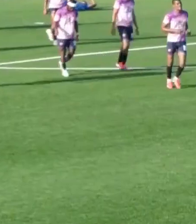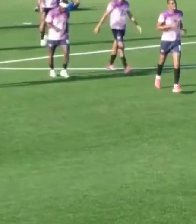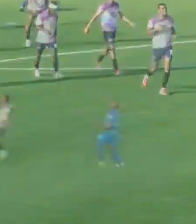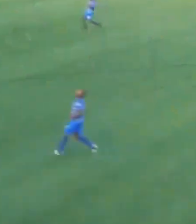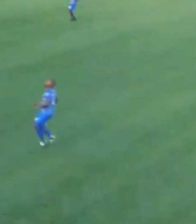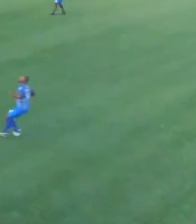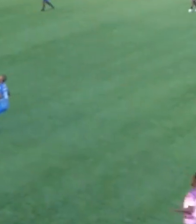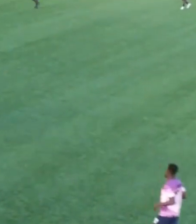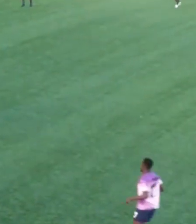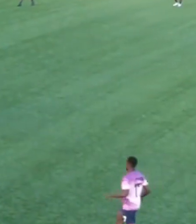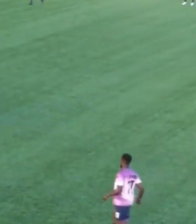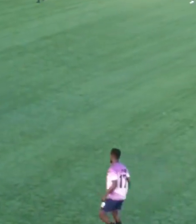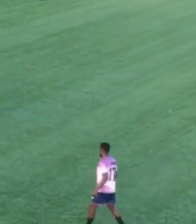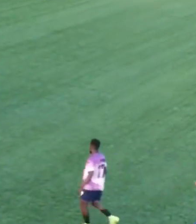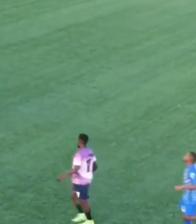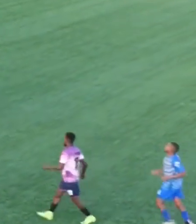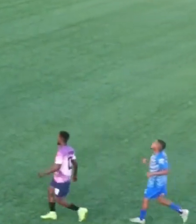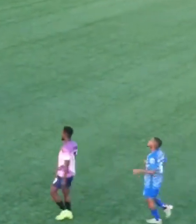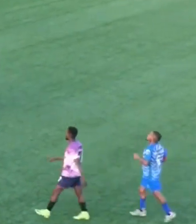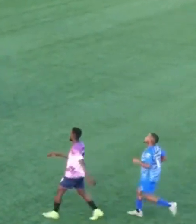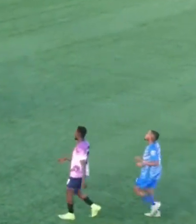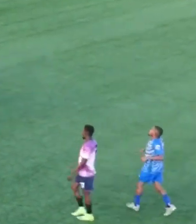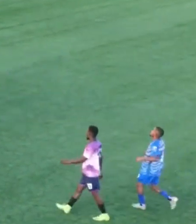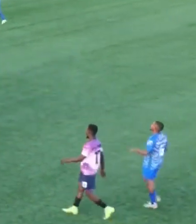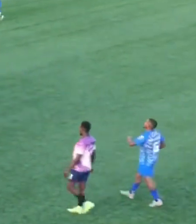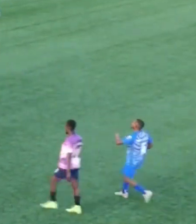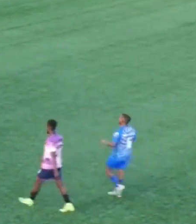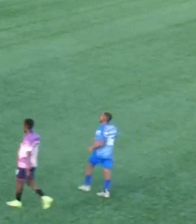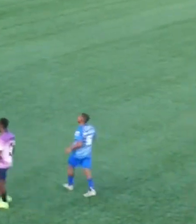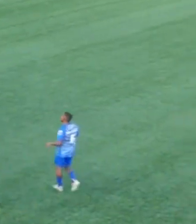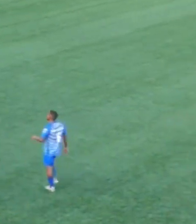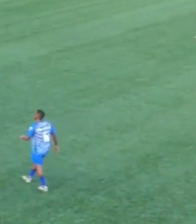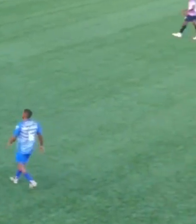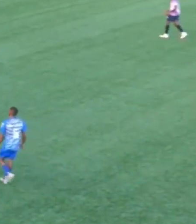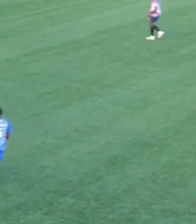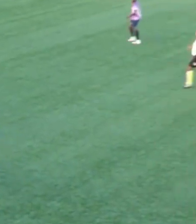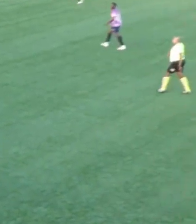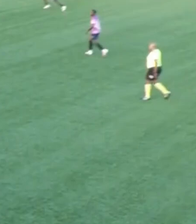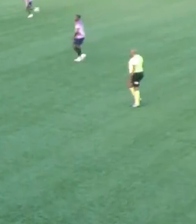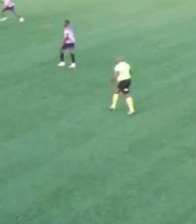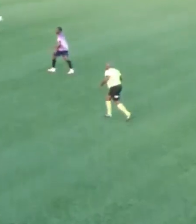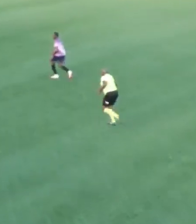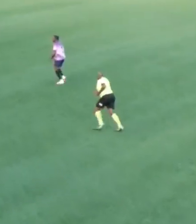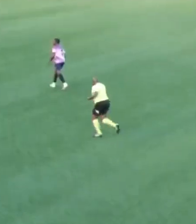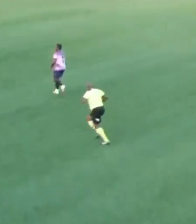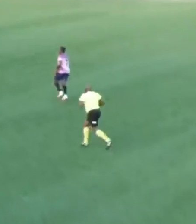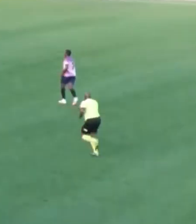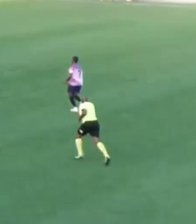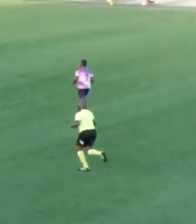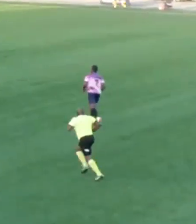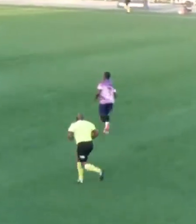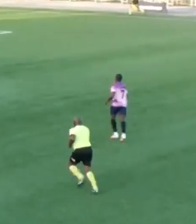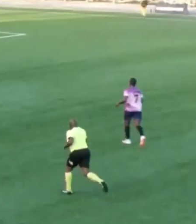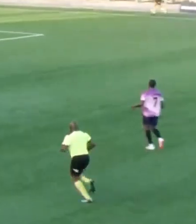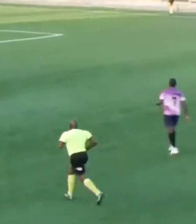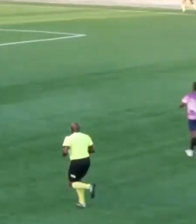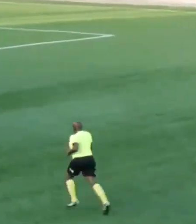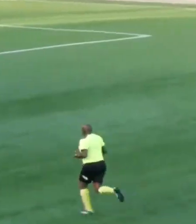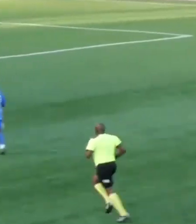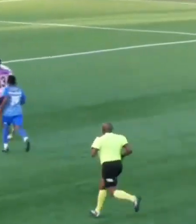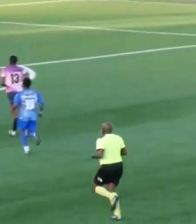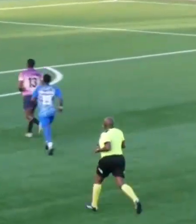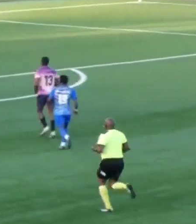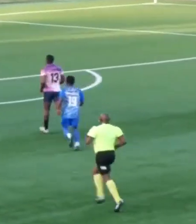half-time. Gall Hill had some glorious chances to draw level in the early stages of the second, and they were finally rewarded when